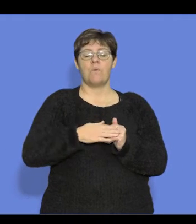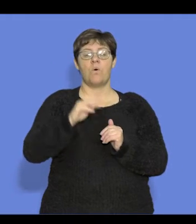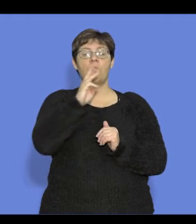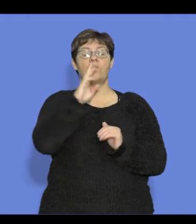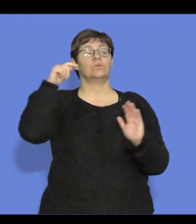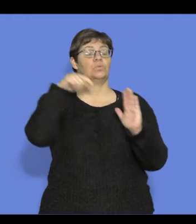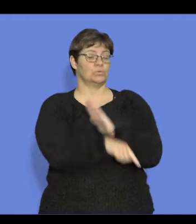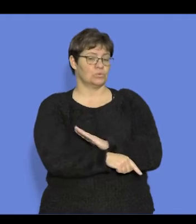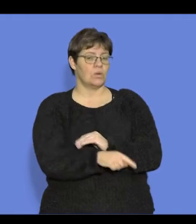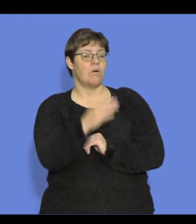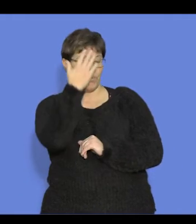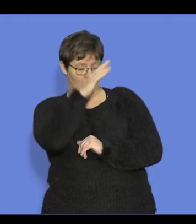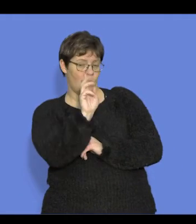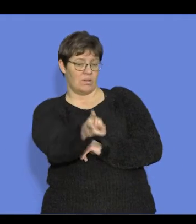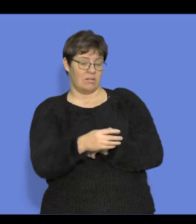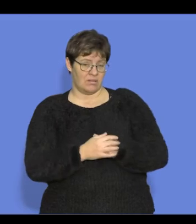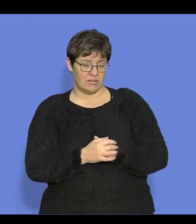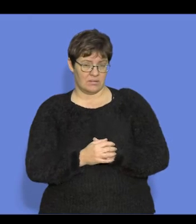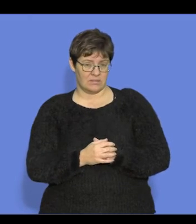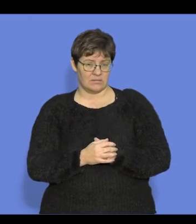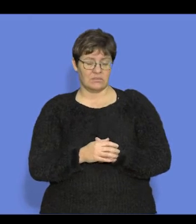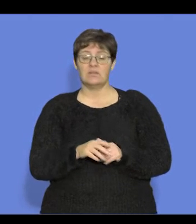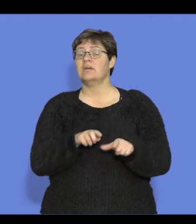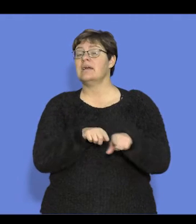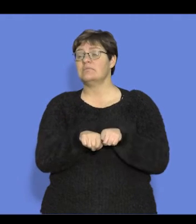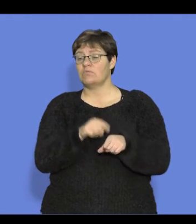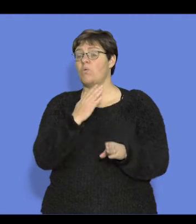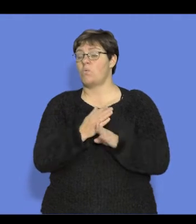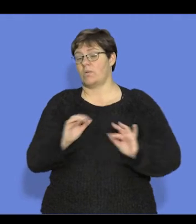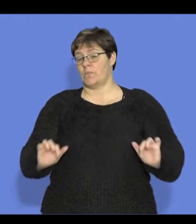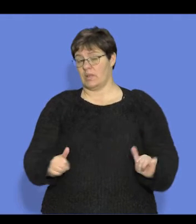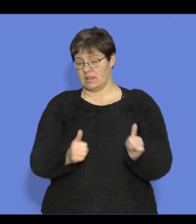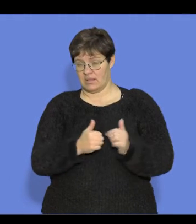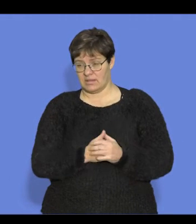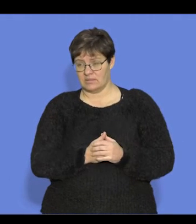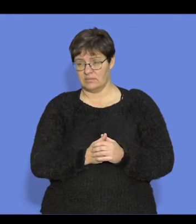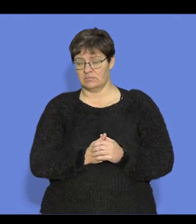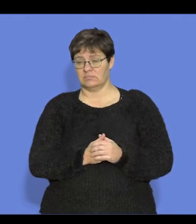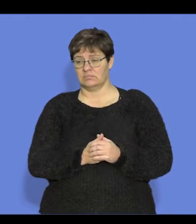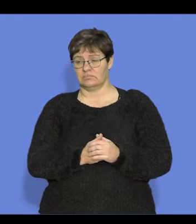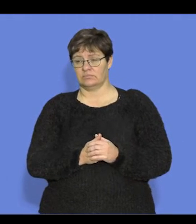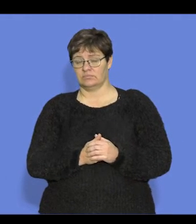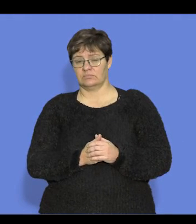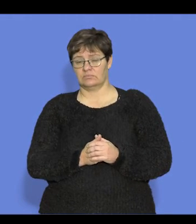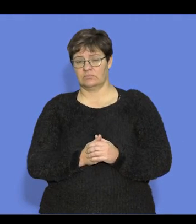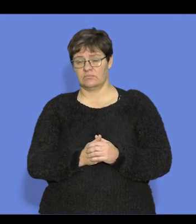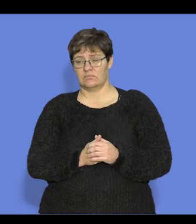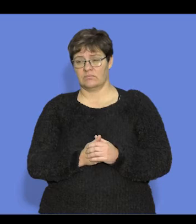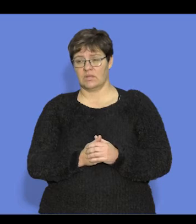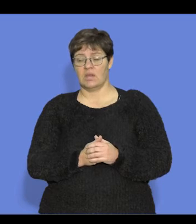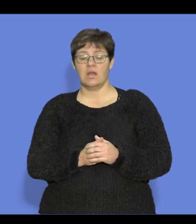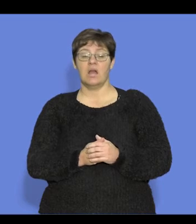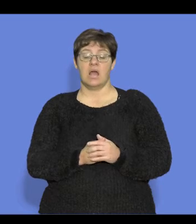water, they will know our experiment is working. The change in what